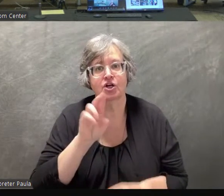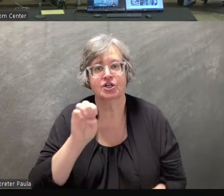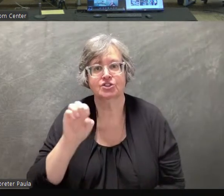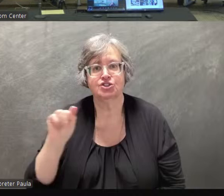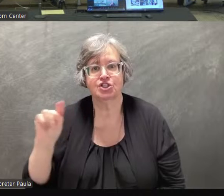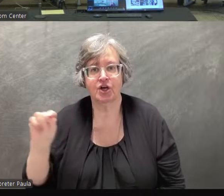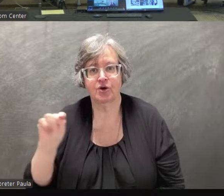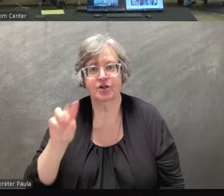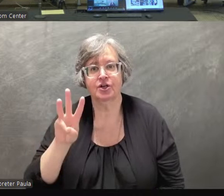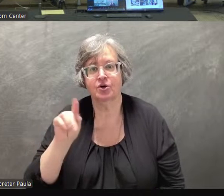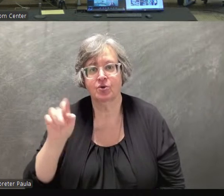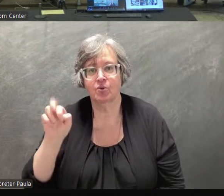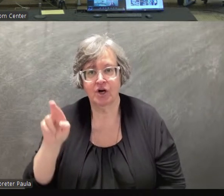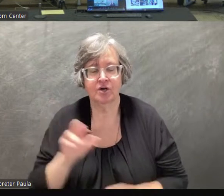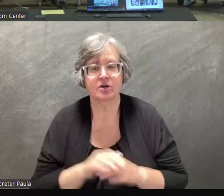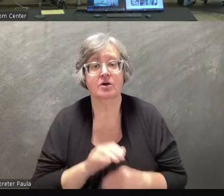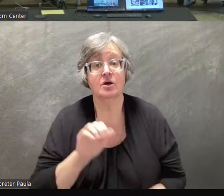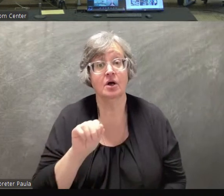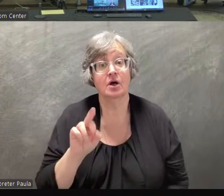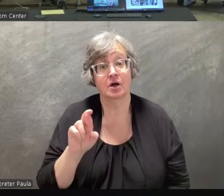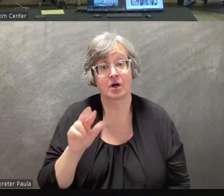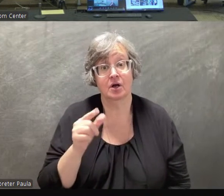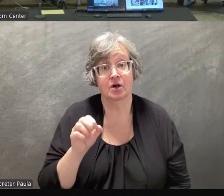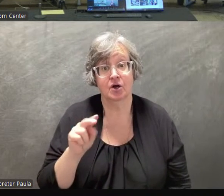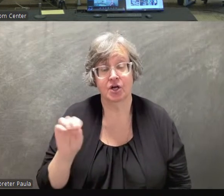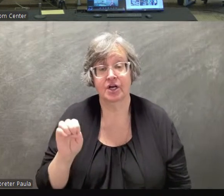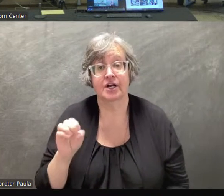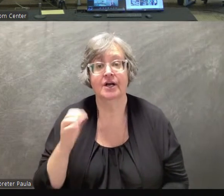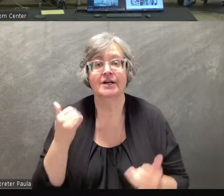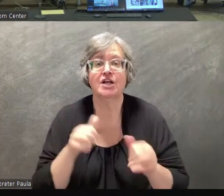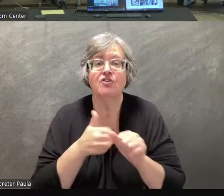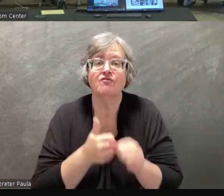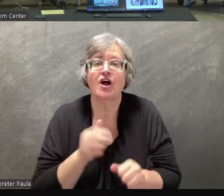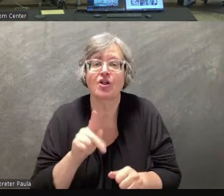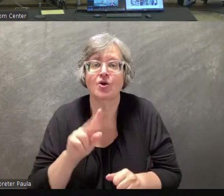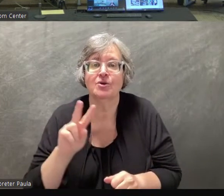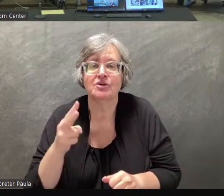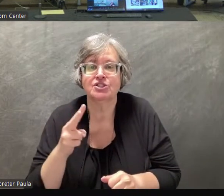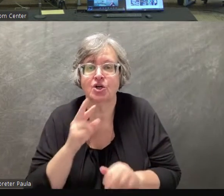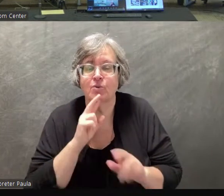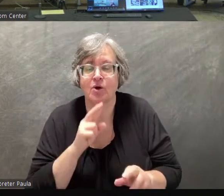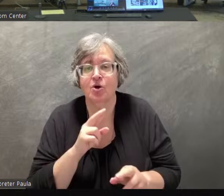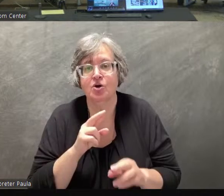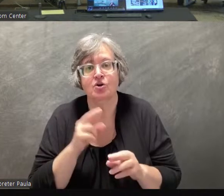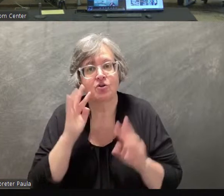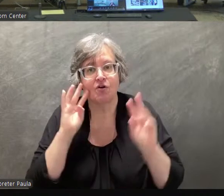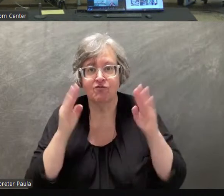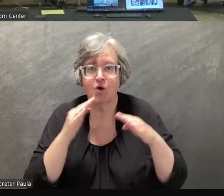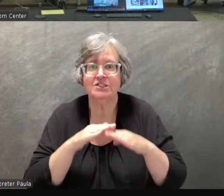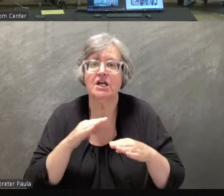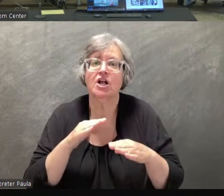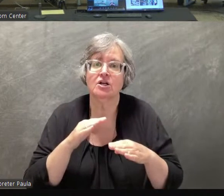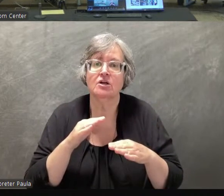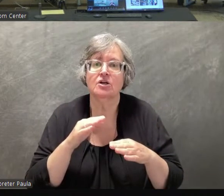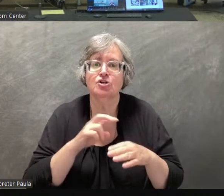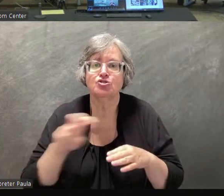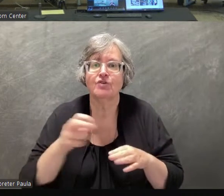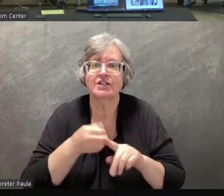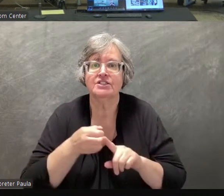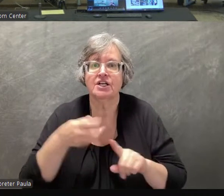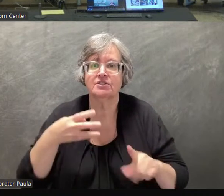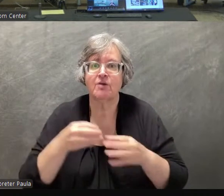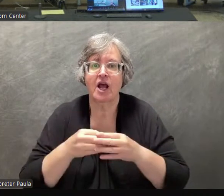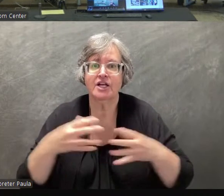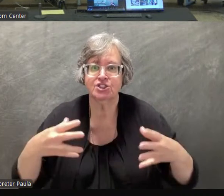Argonne staff has now followed up with a second report that focuses on transit expansion and how transit investment can